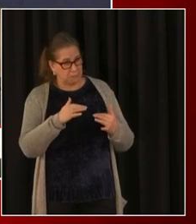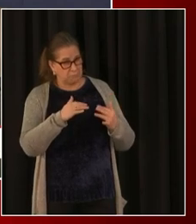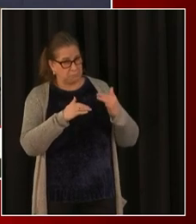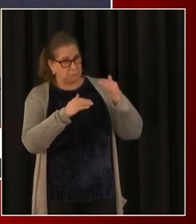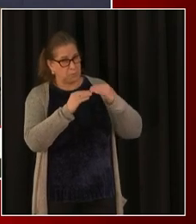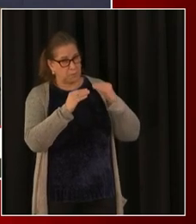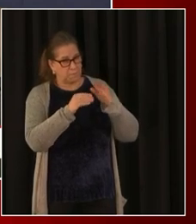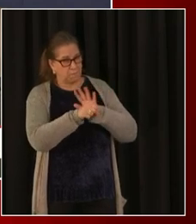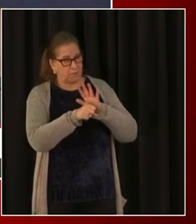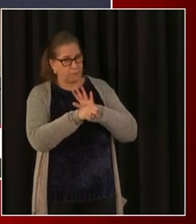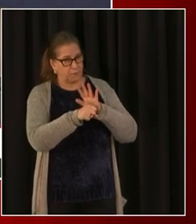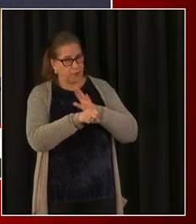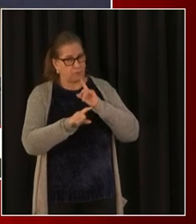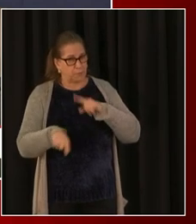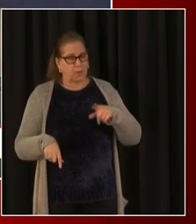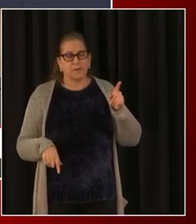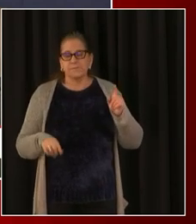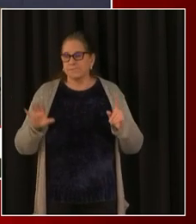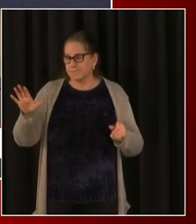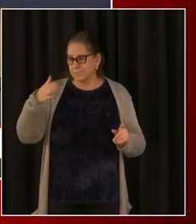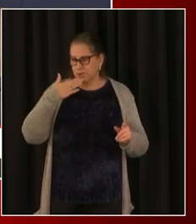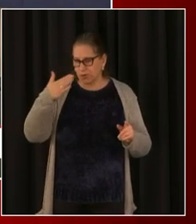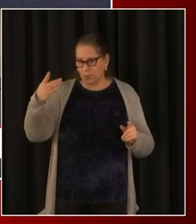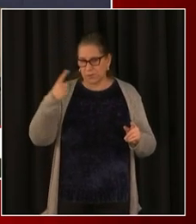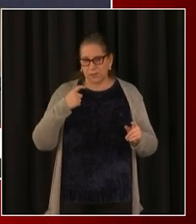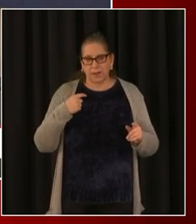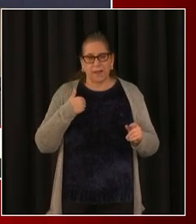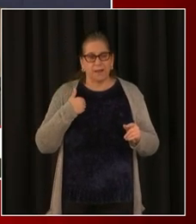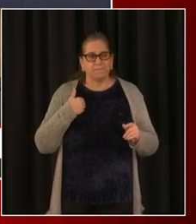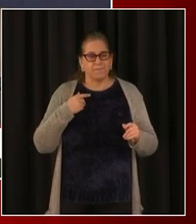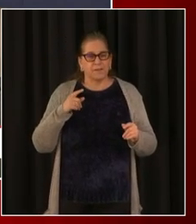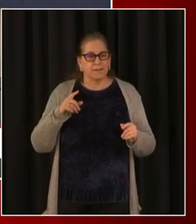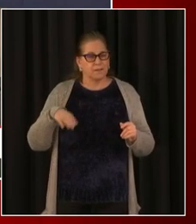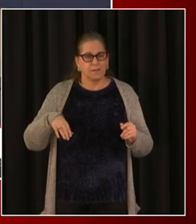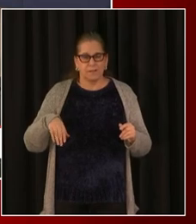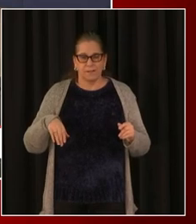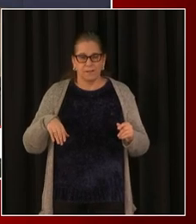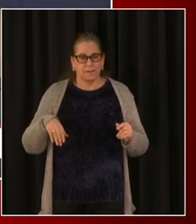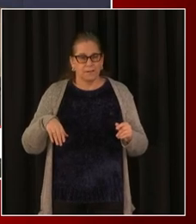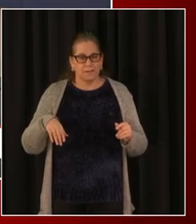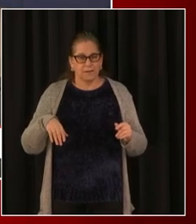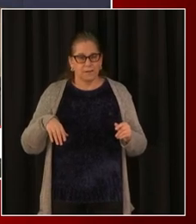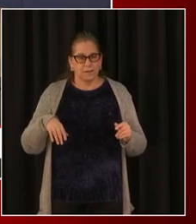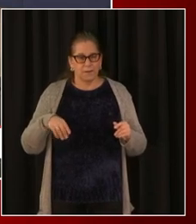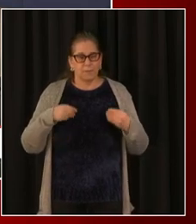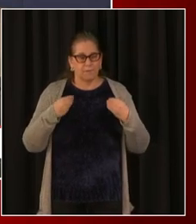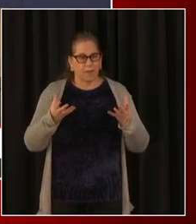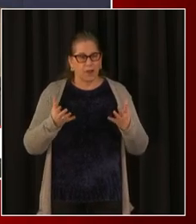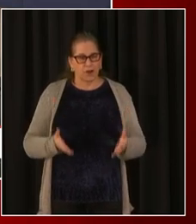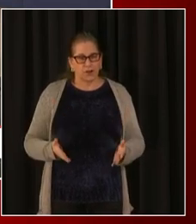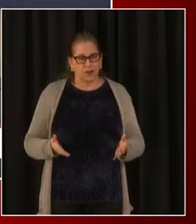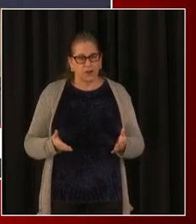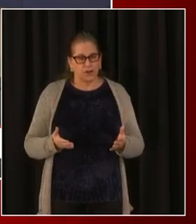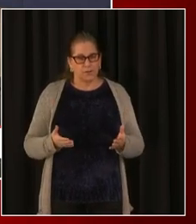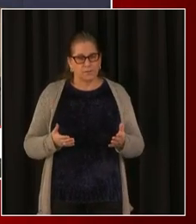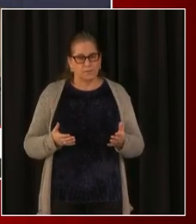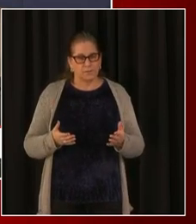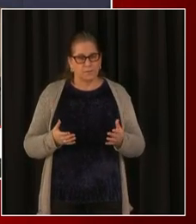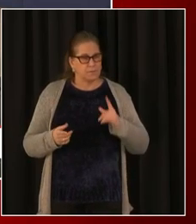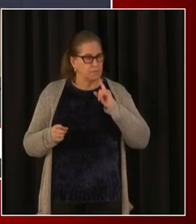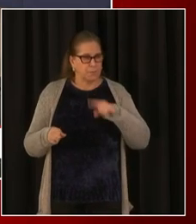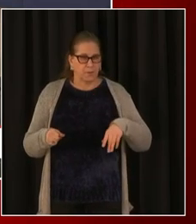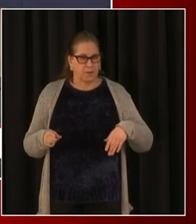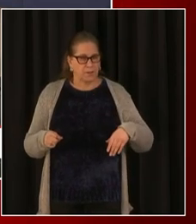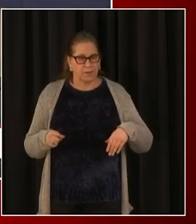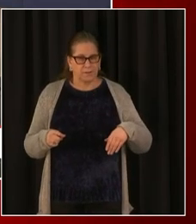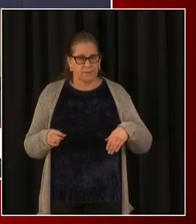We have 100%, we do not have 100% of providers reporting because we are still not getting the data we need from